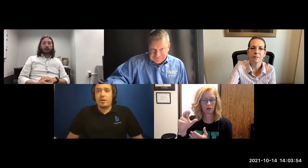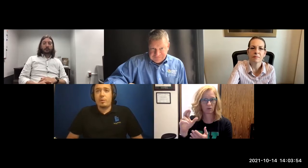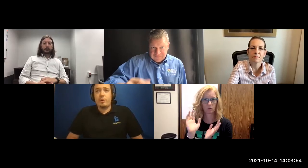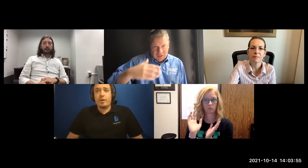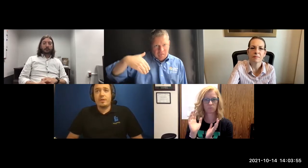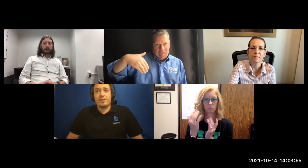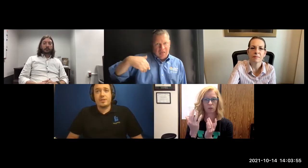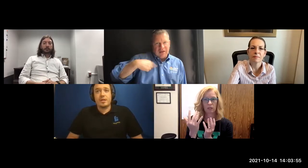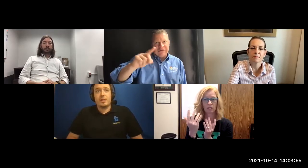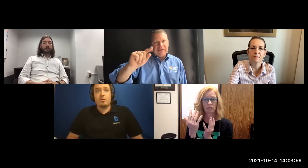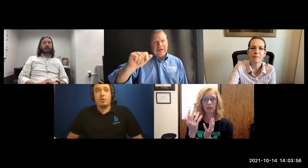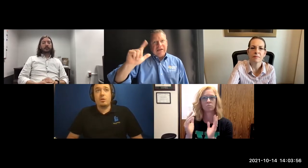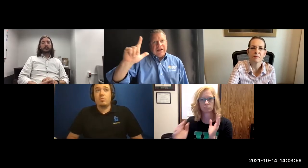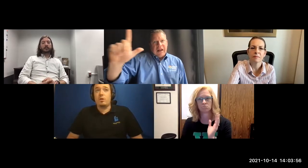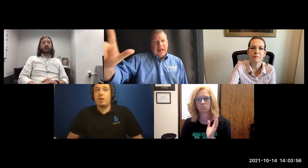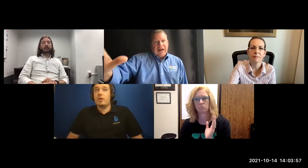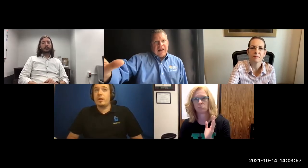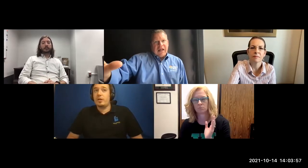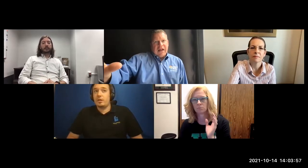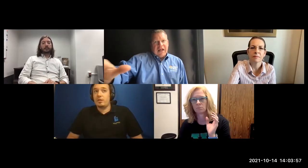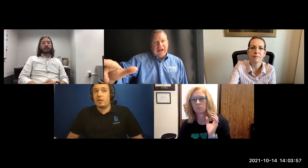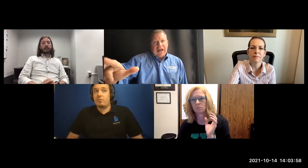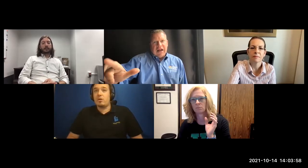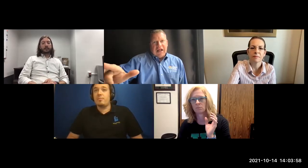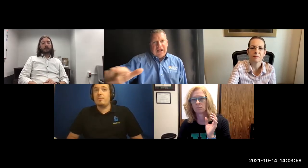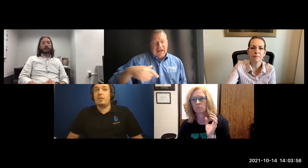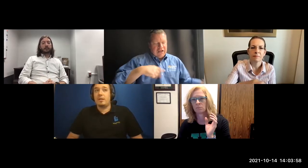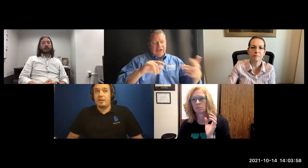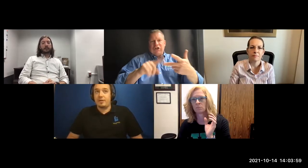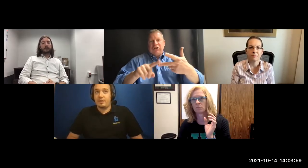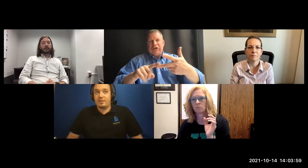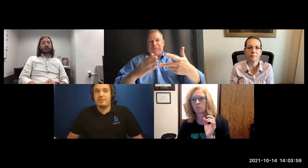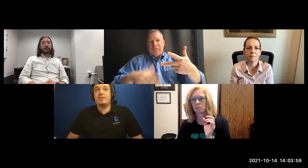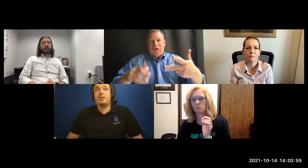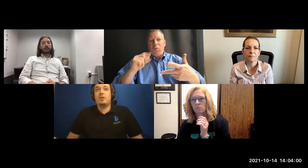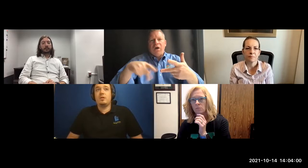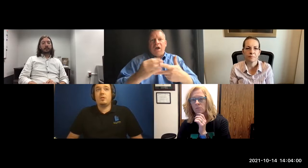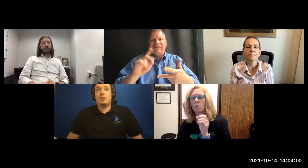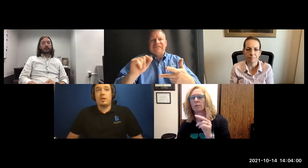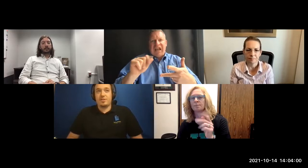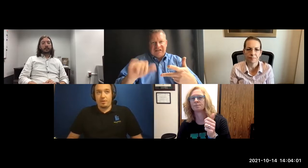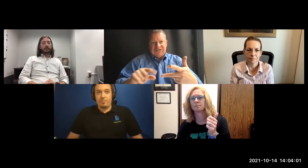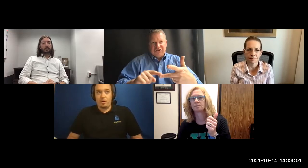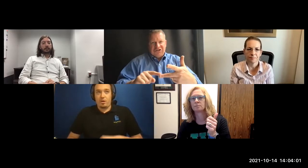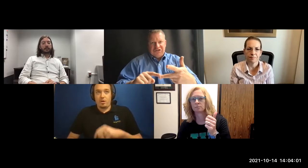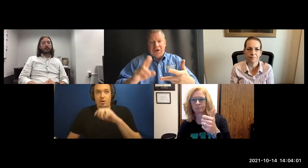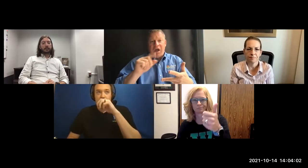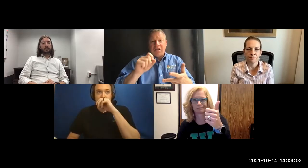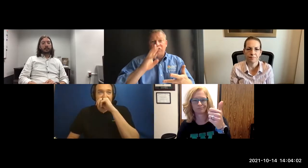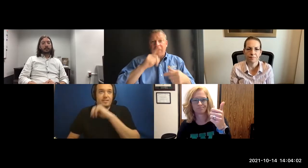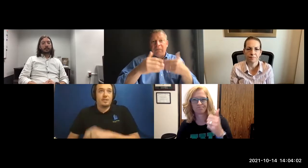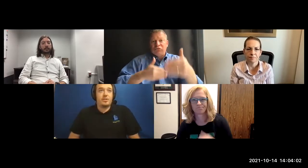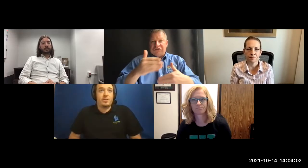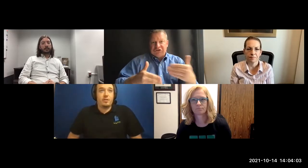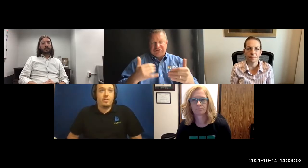to the data. Are we ready to discuss data, or we're not there yet? That will come up later. That's the third part